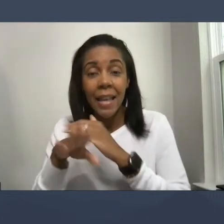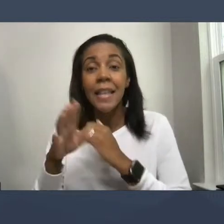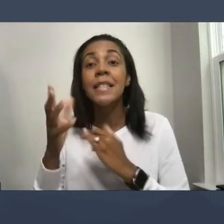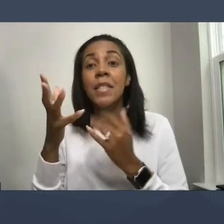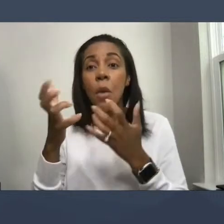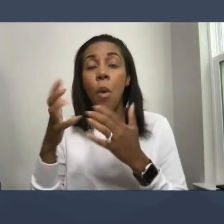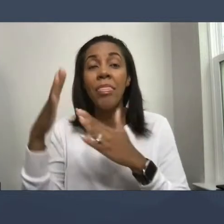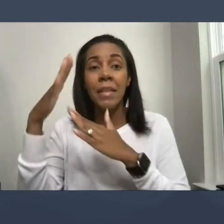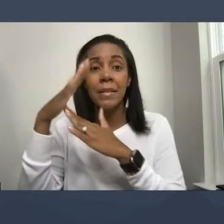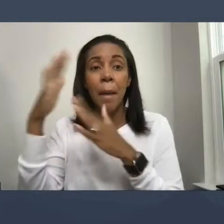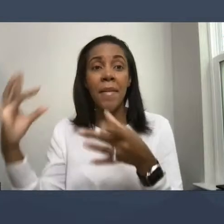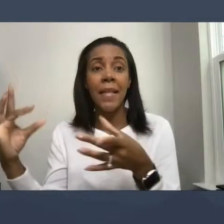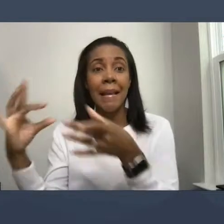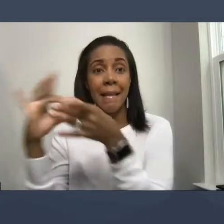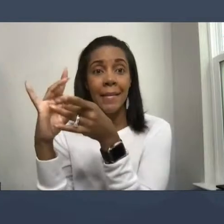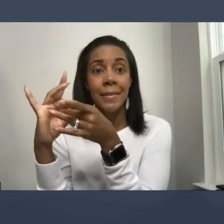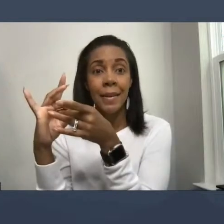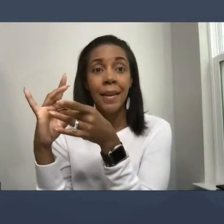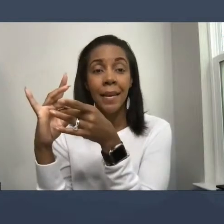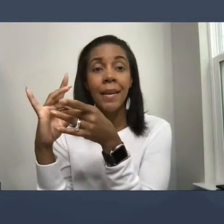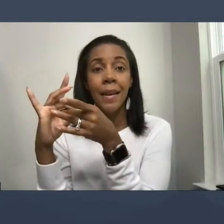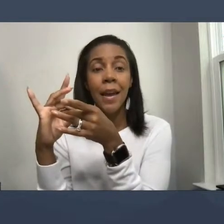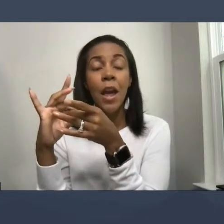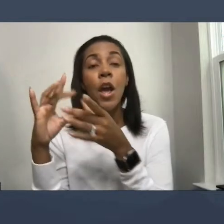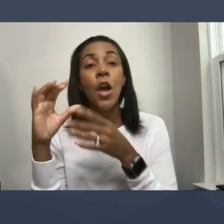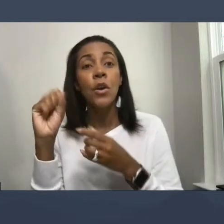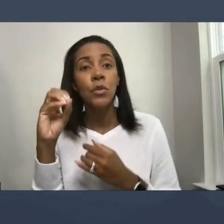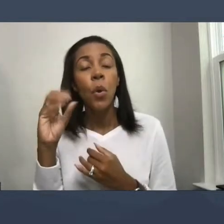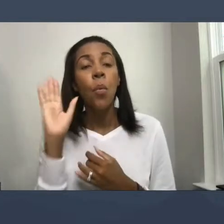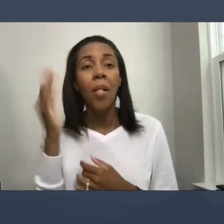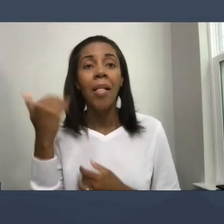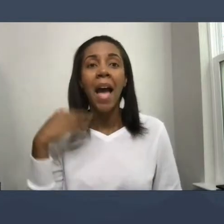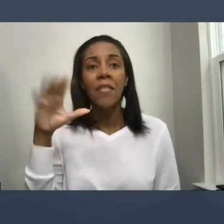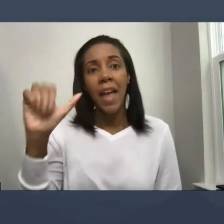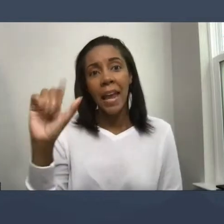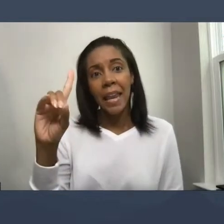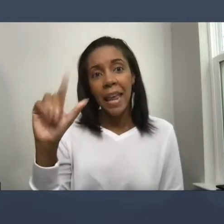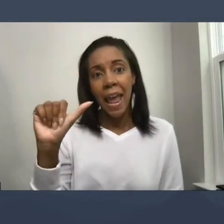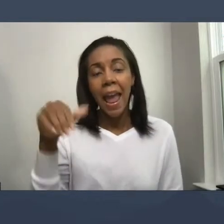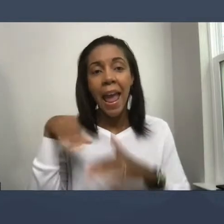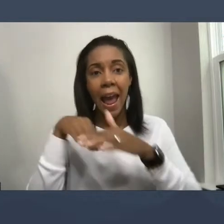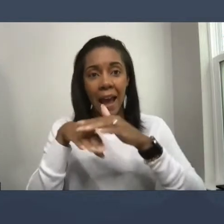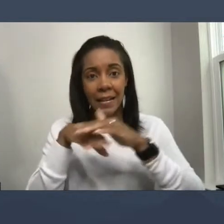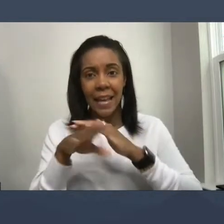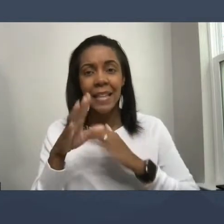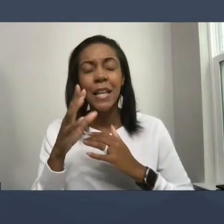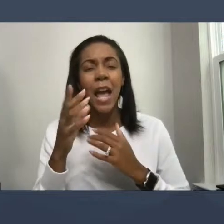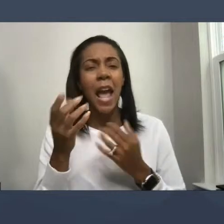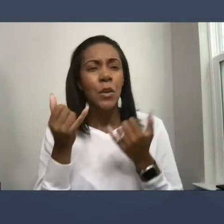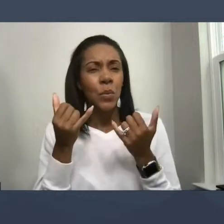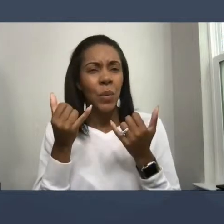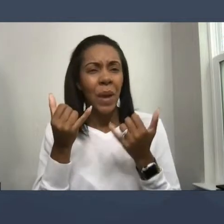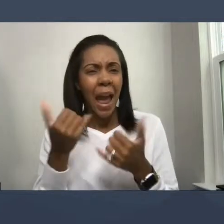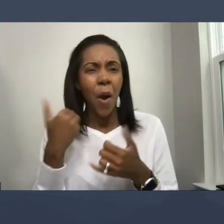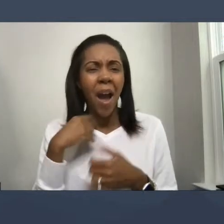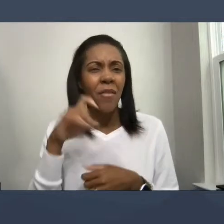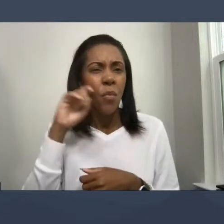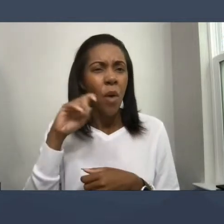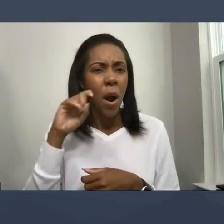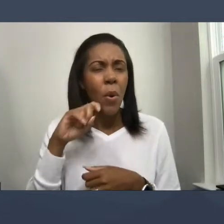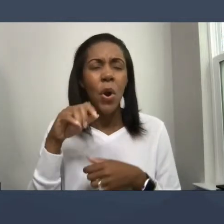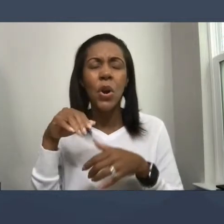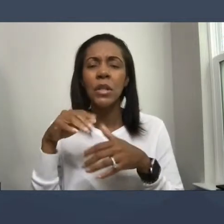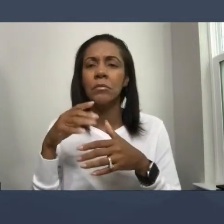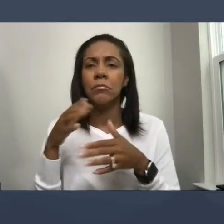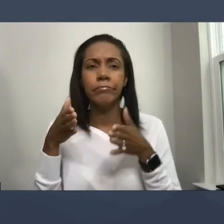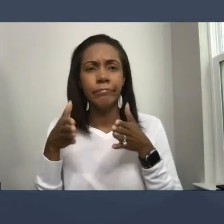top of that is connected. So there'll be ADA access across there. I believe today there is the rubberized track that gives you the access